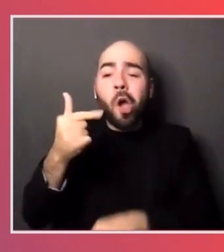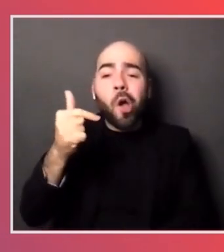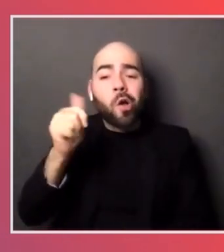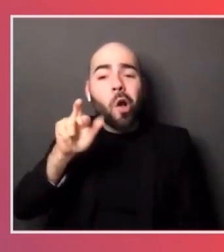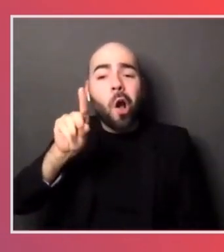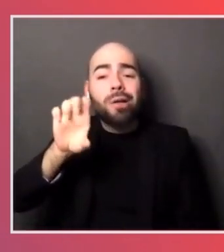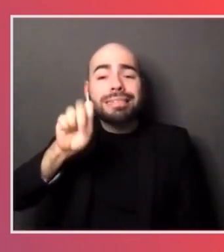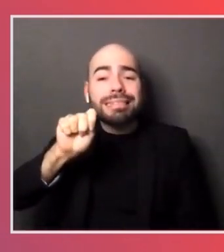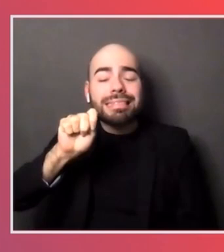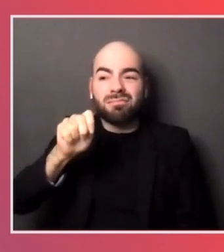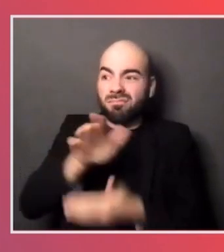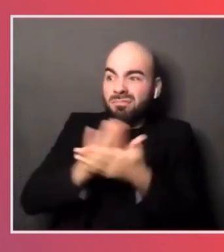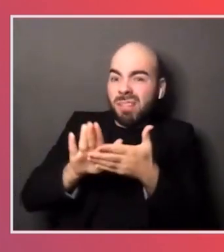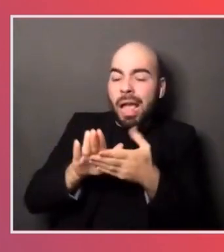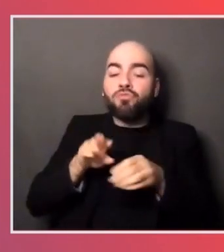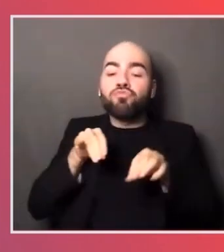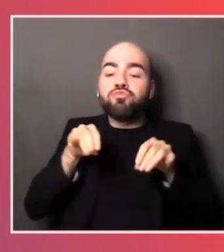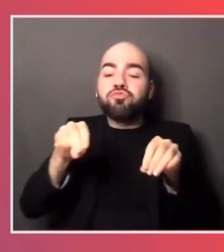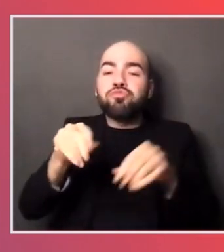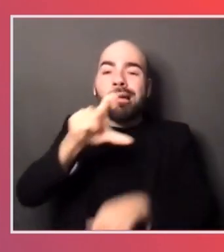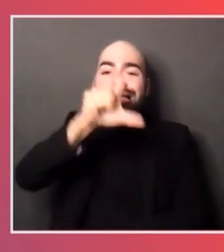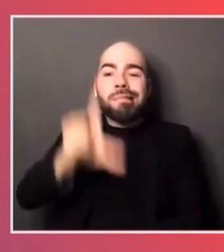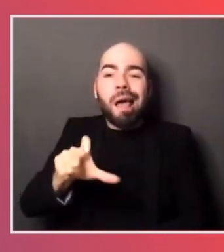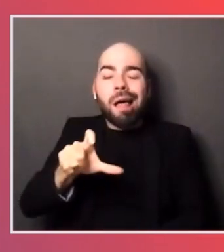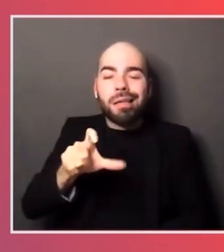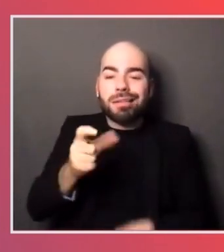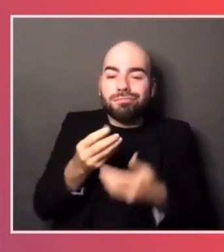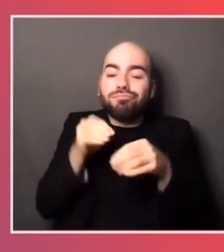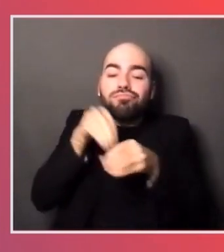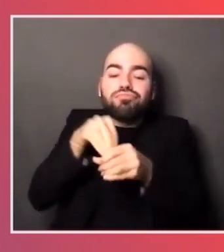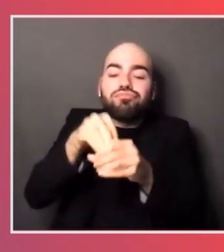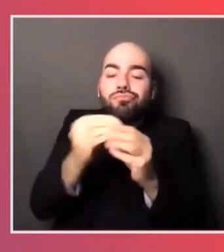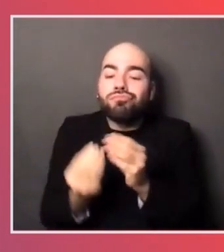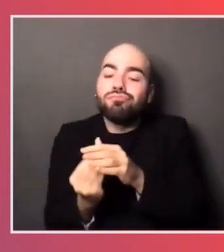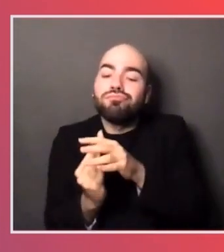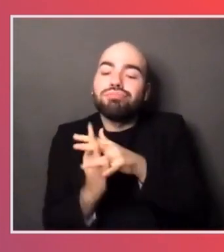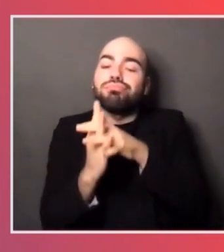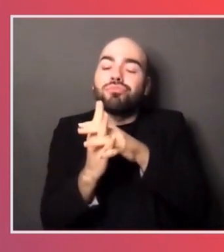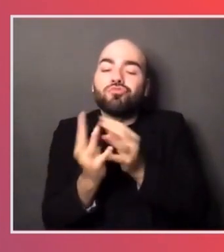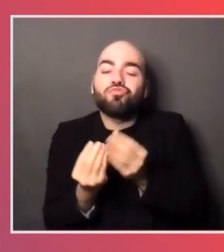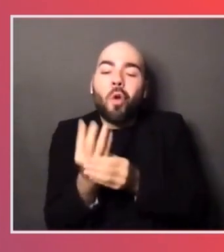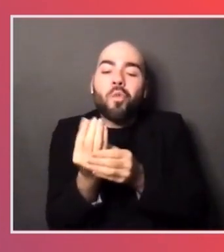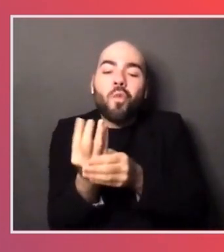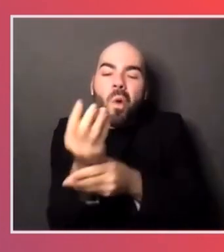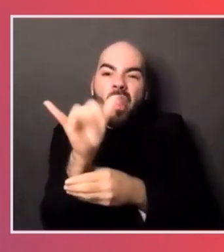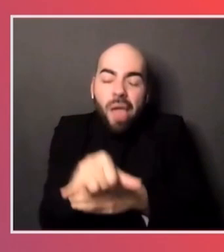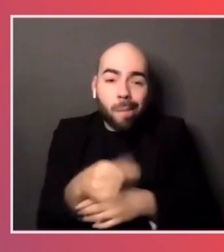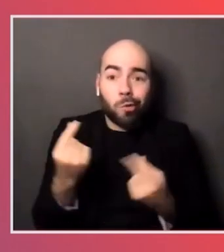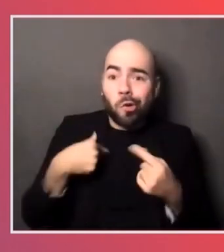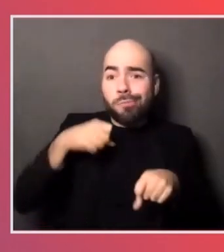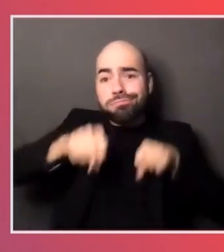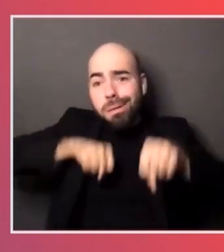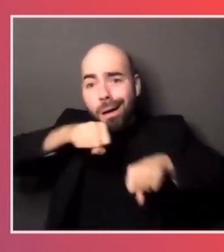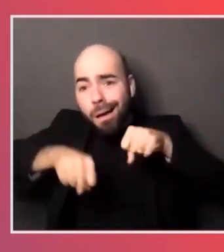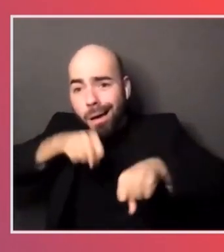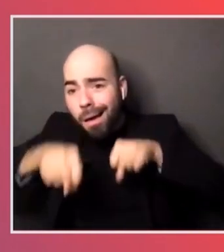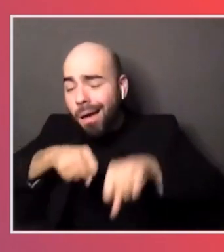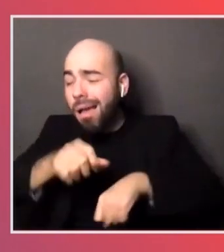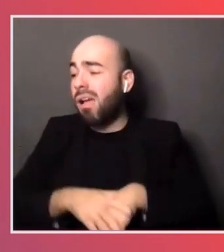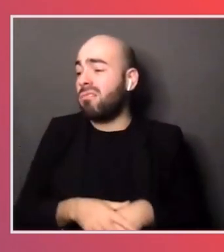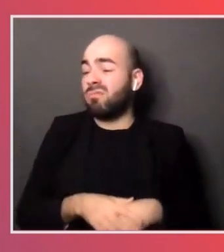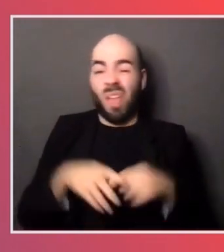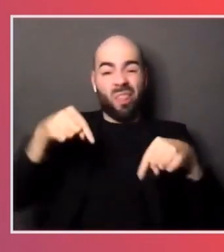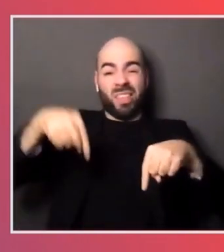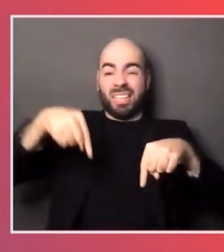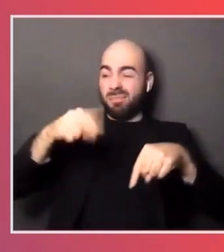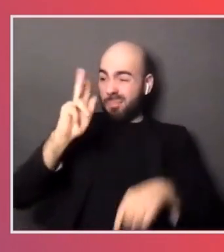been bike riding and doing this stuff, doing all the political stuff for this election, this